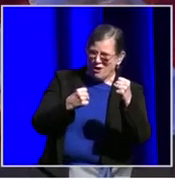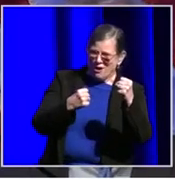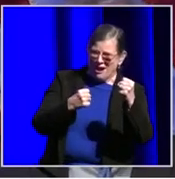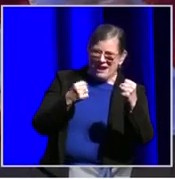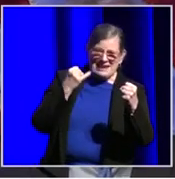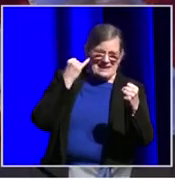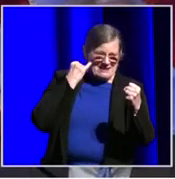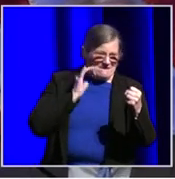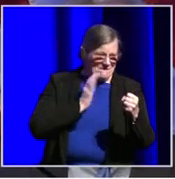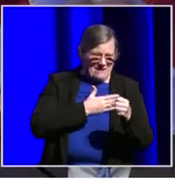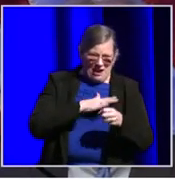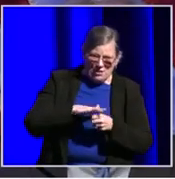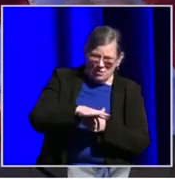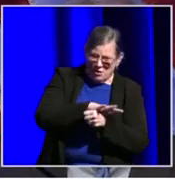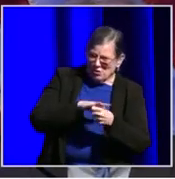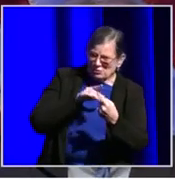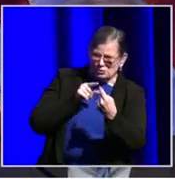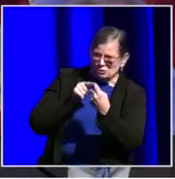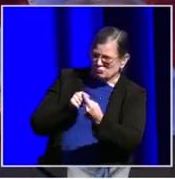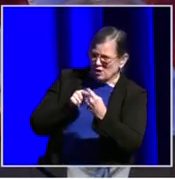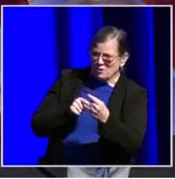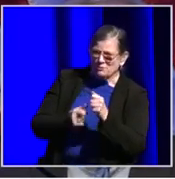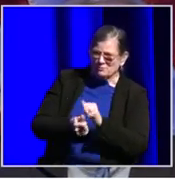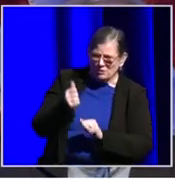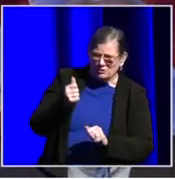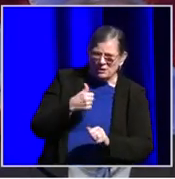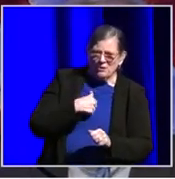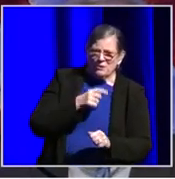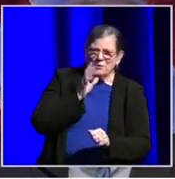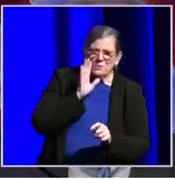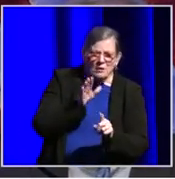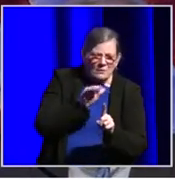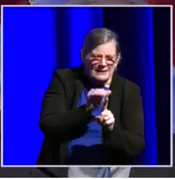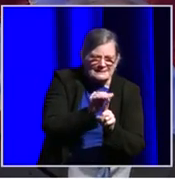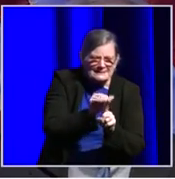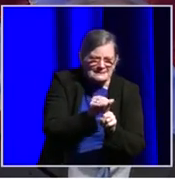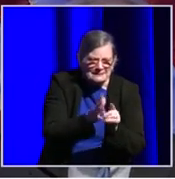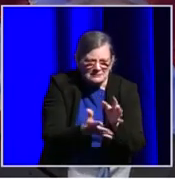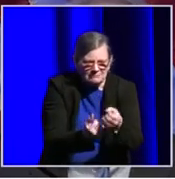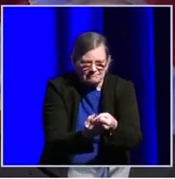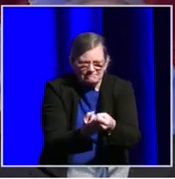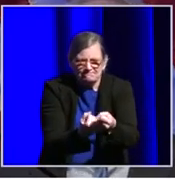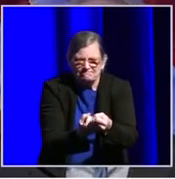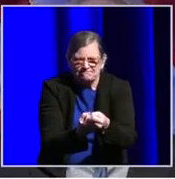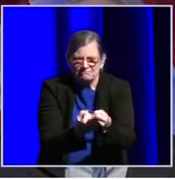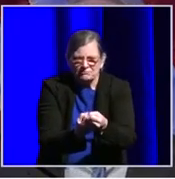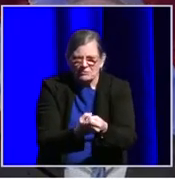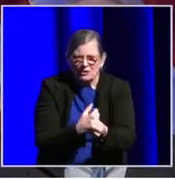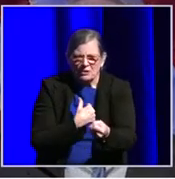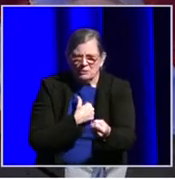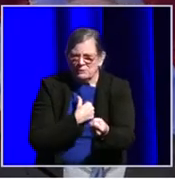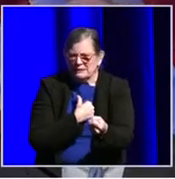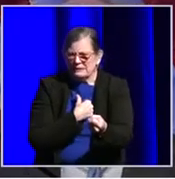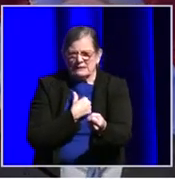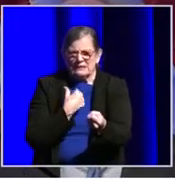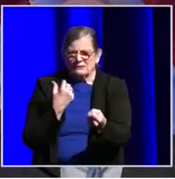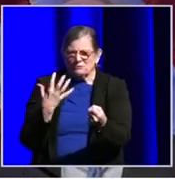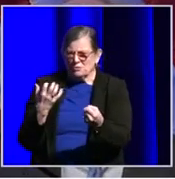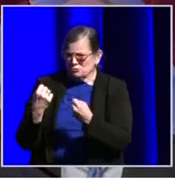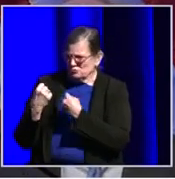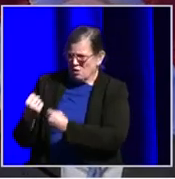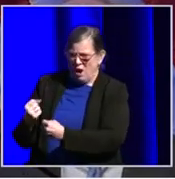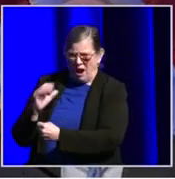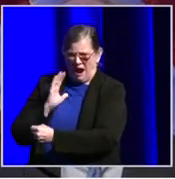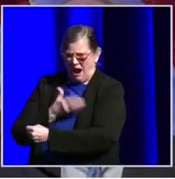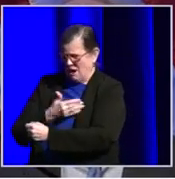that struggles the most. We are only as vibrant as our system of values and how it works to protect